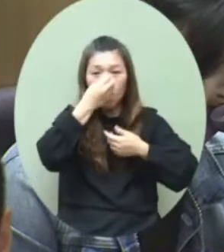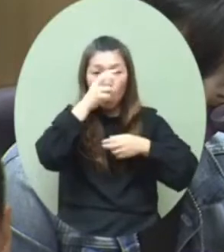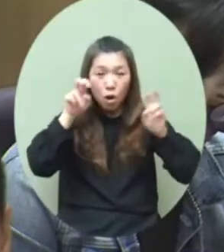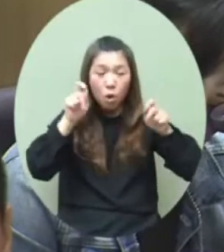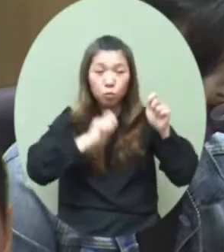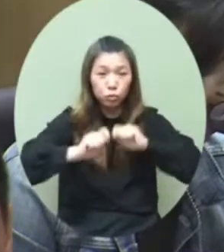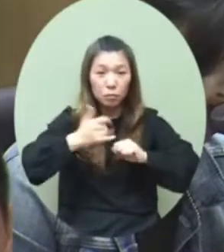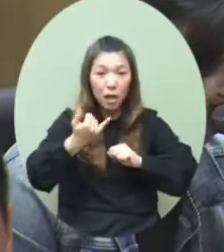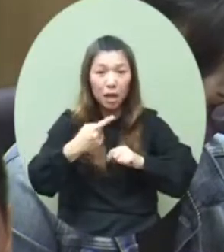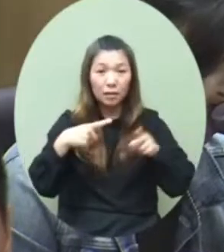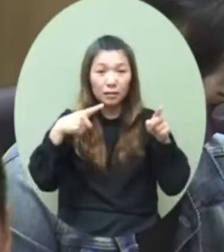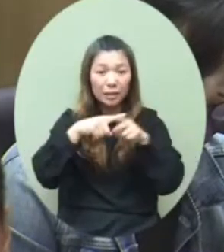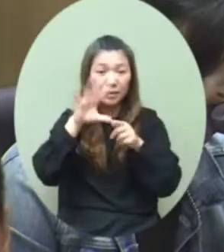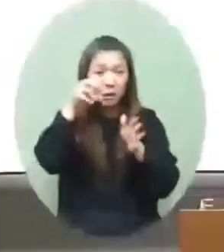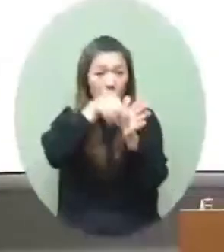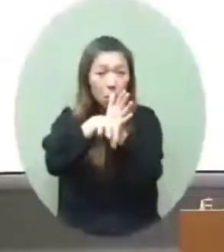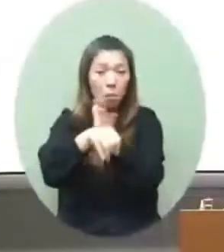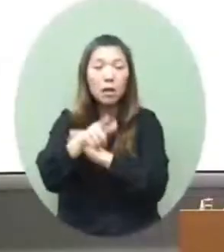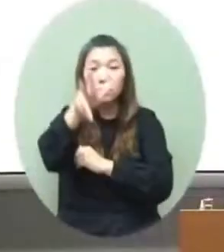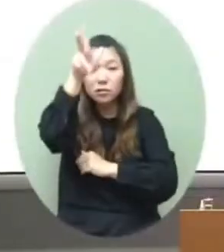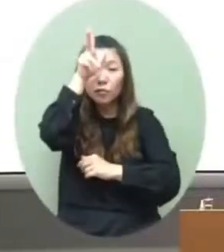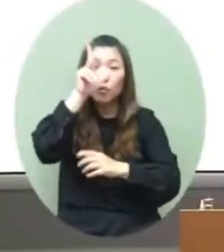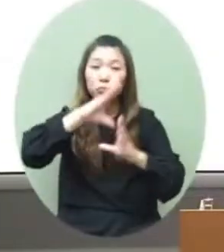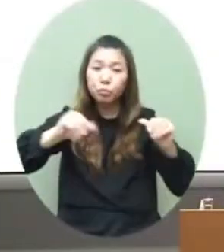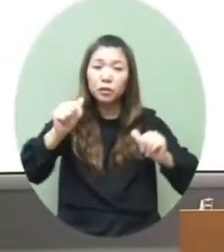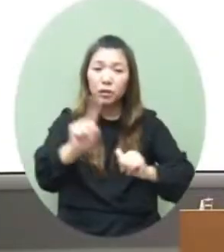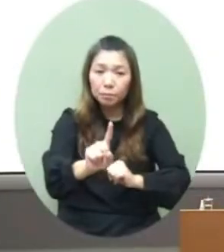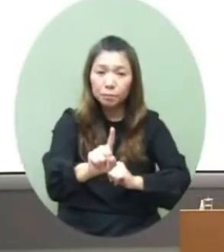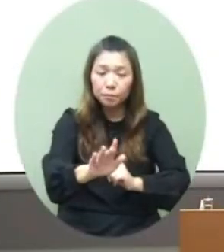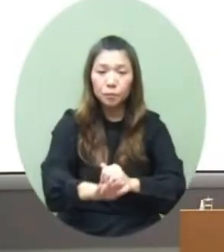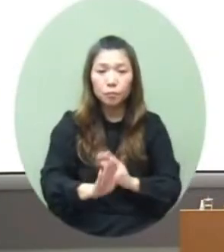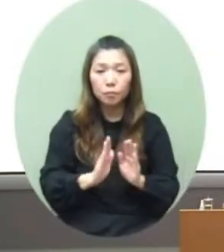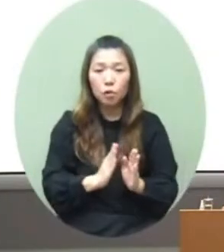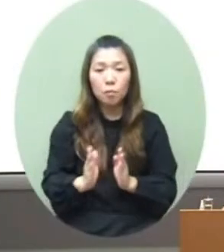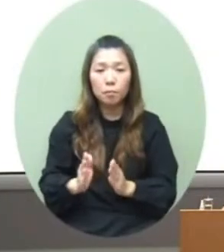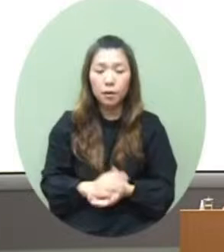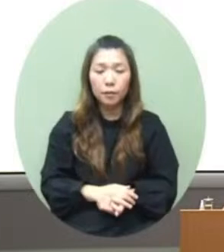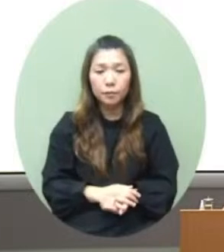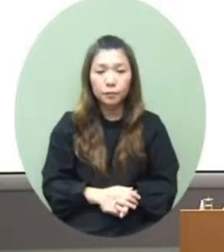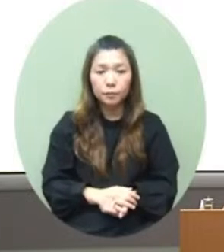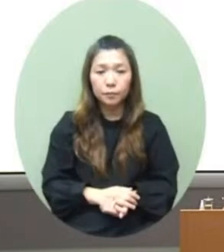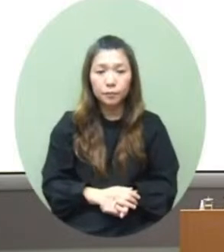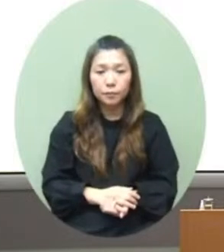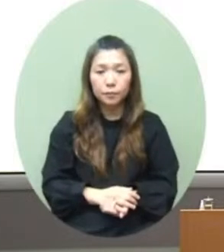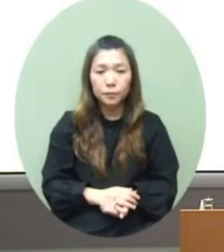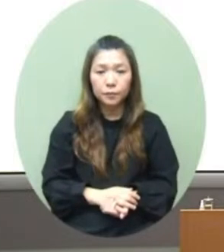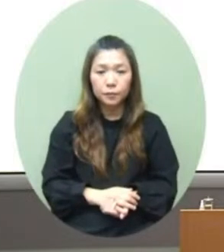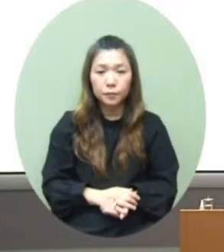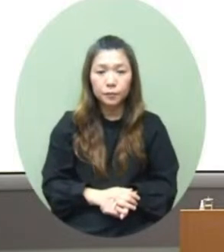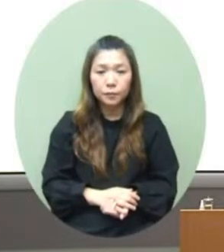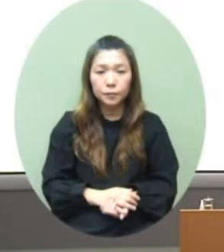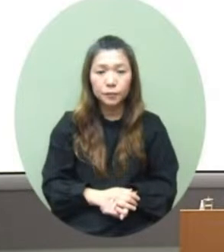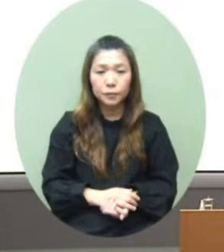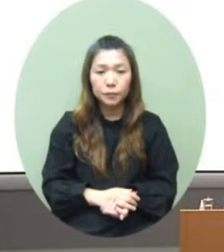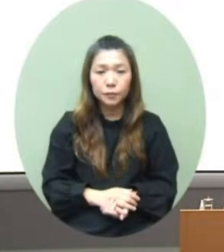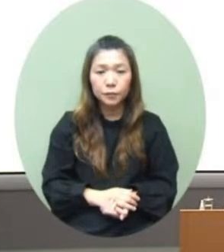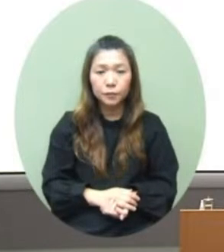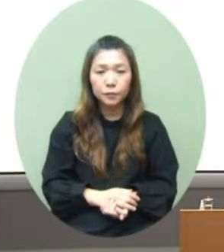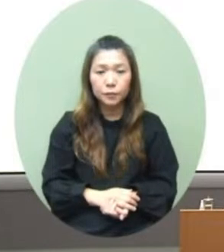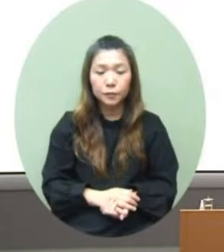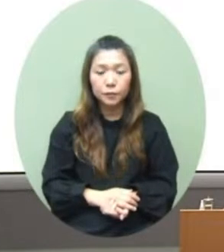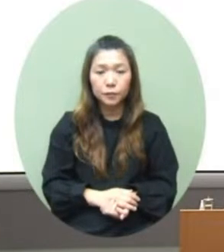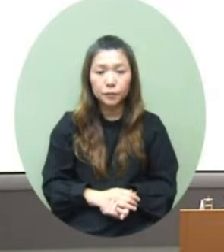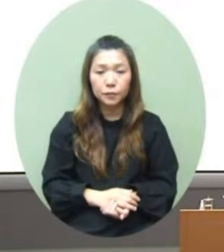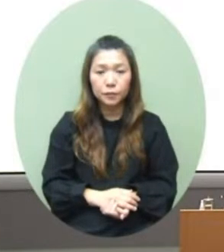you. Yeah. Well, you know, as I mentioned earlier, to the drivers for our economic growth